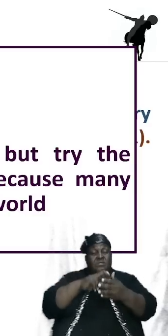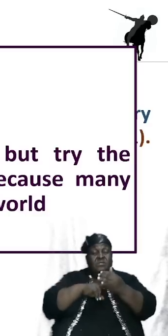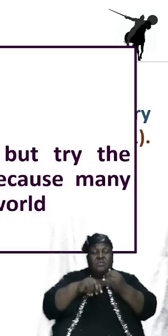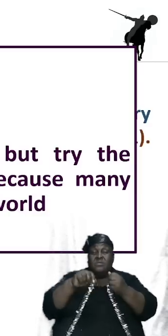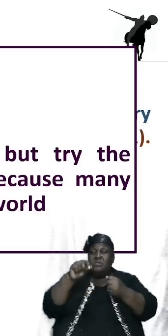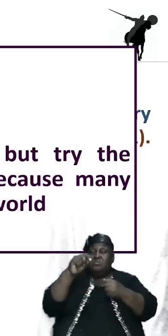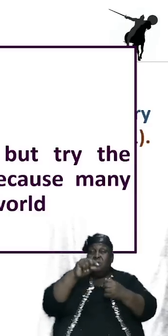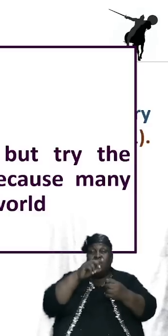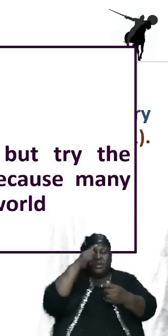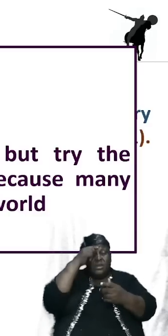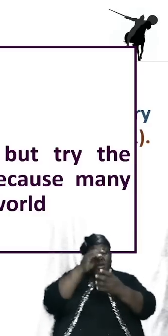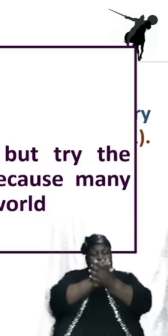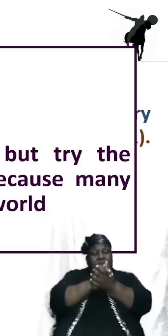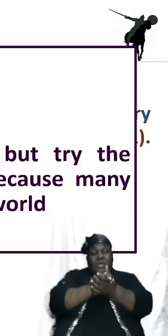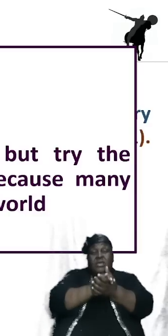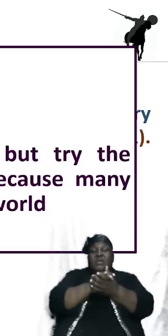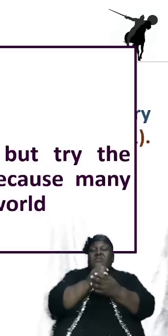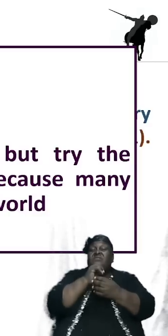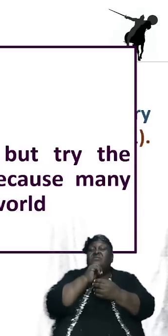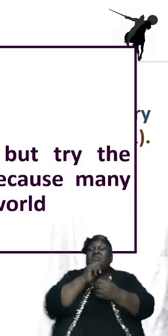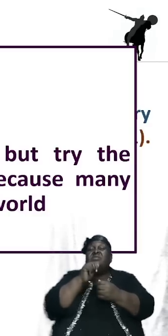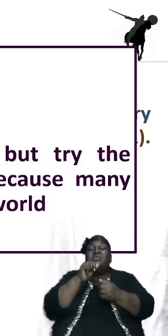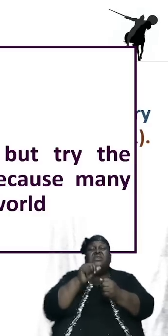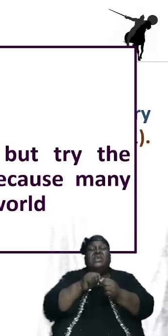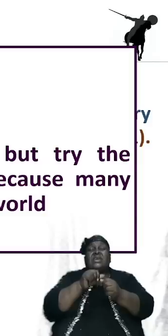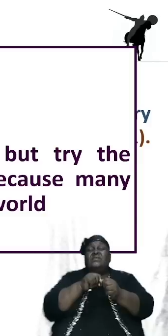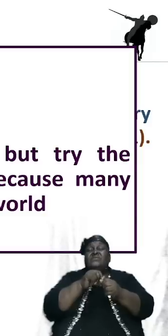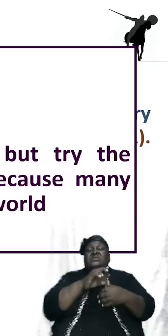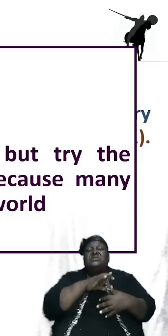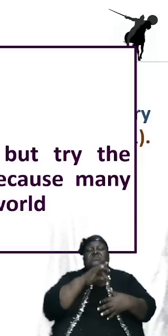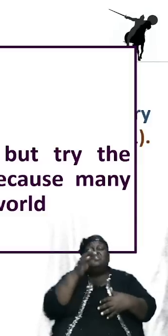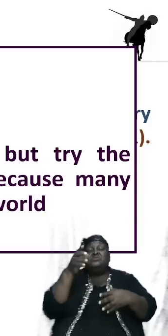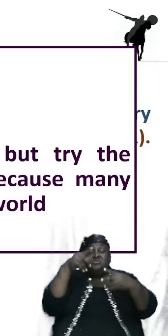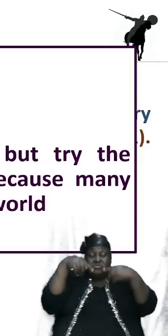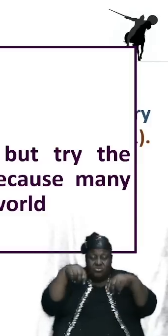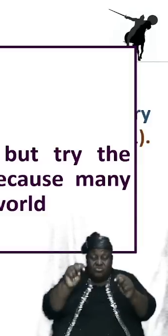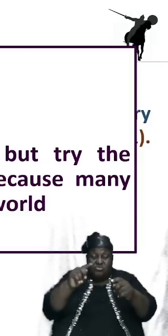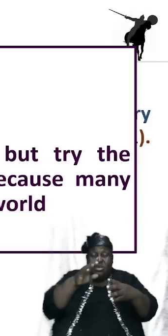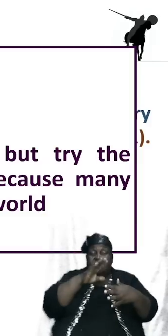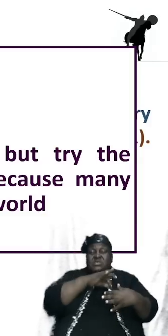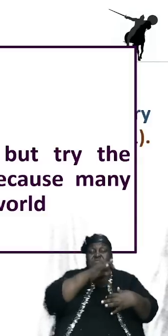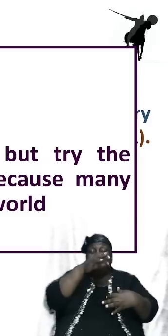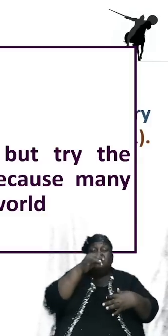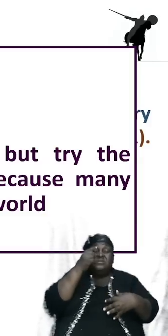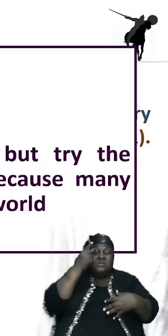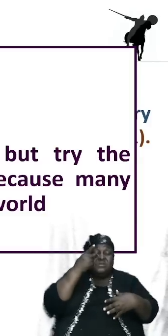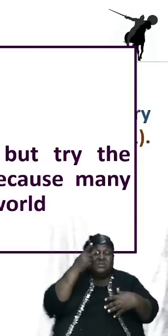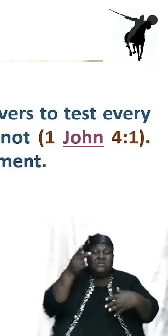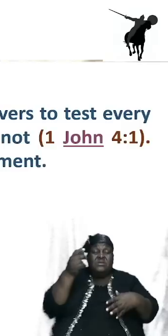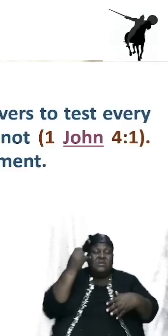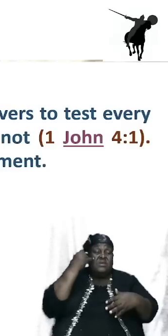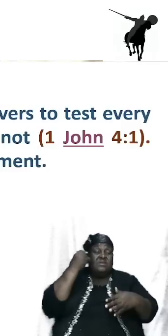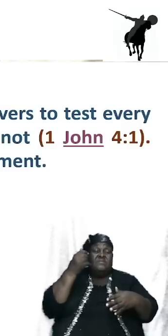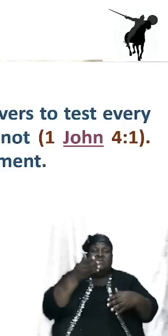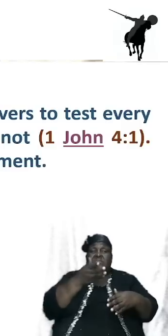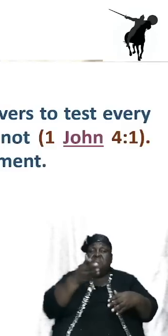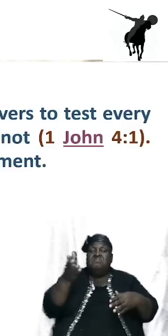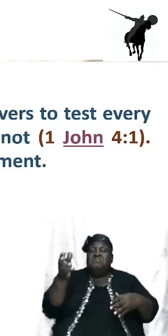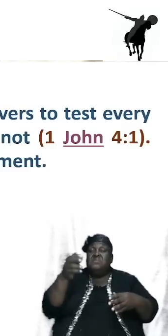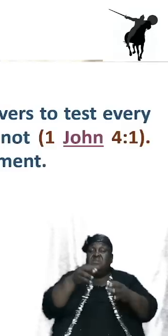spirit, but try the spirit whether they are of God, because many false prophets have gone out into the world.